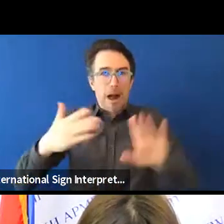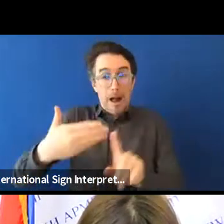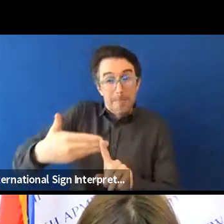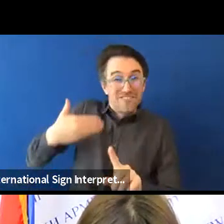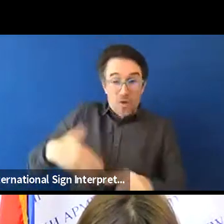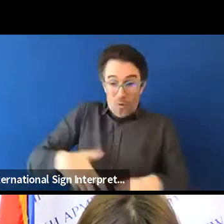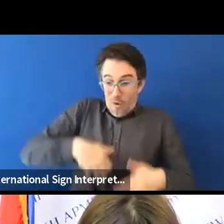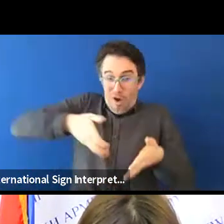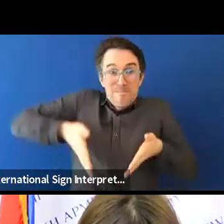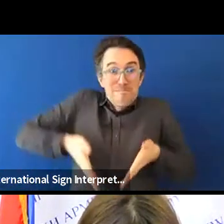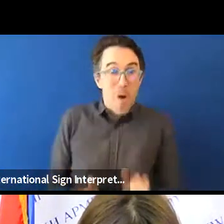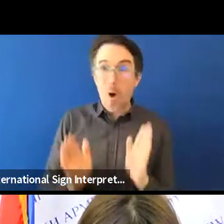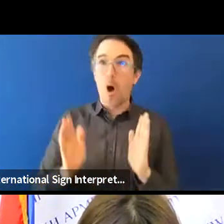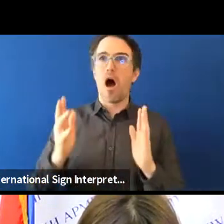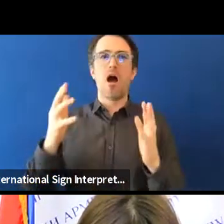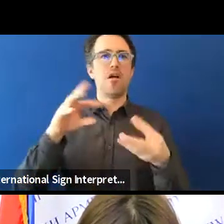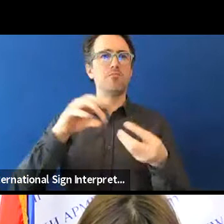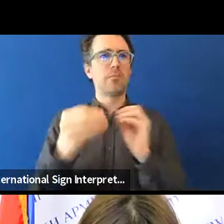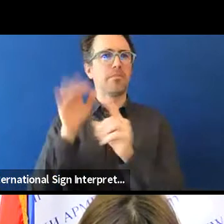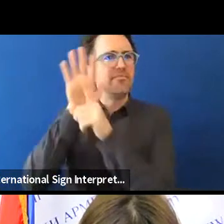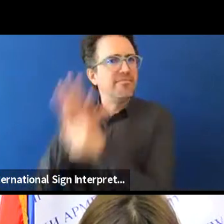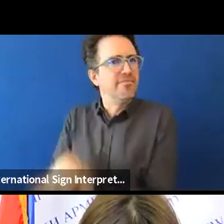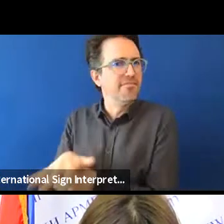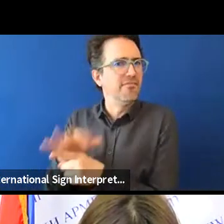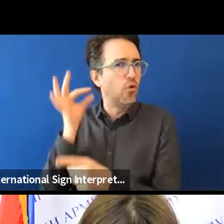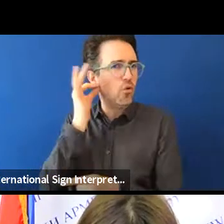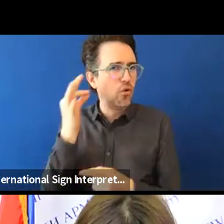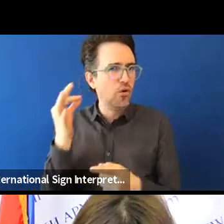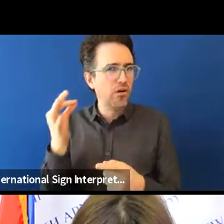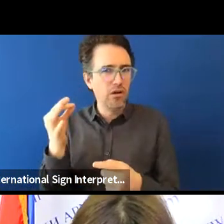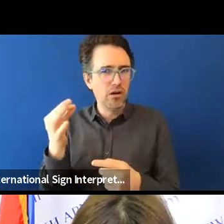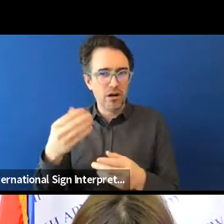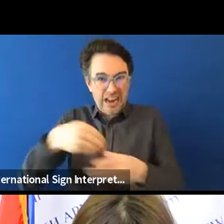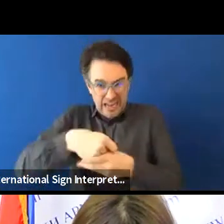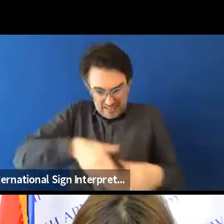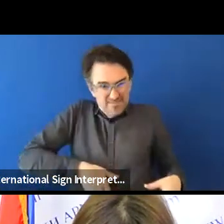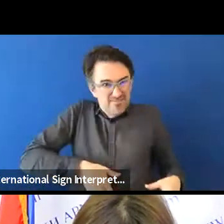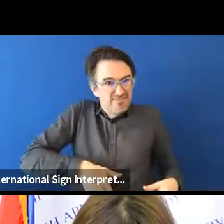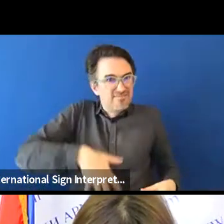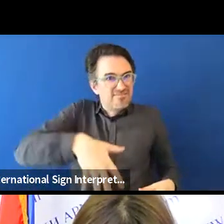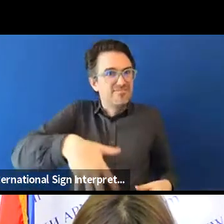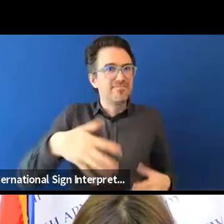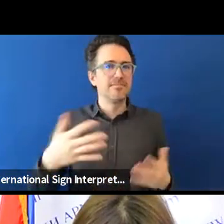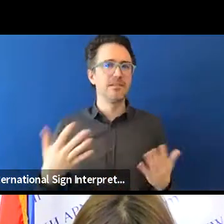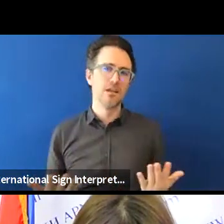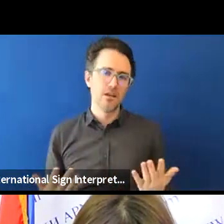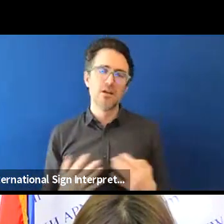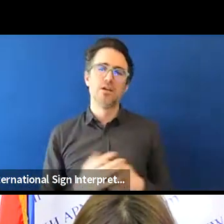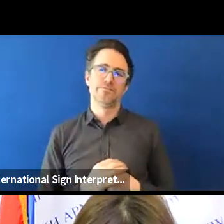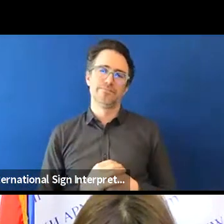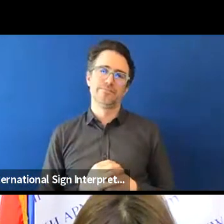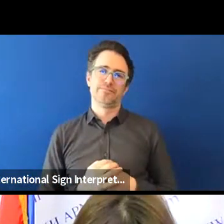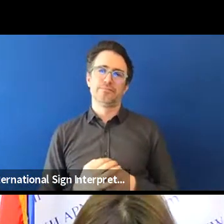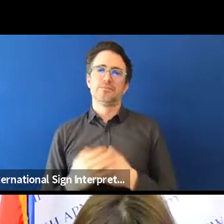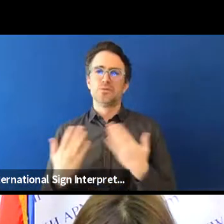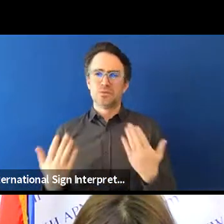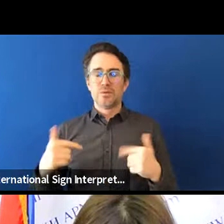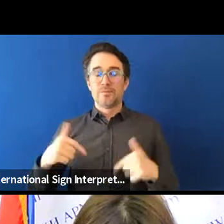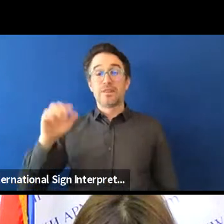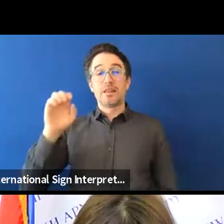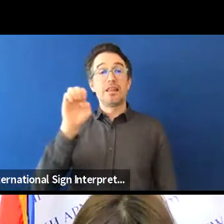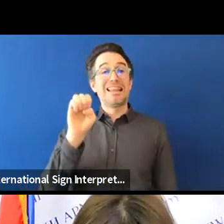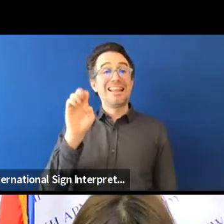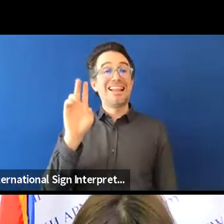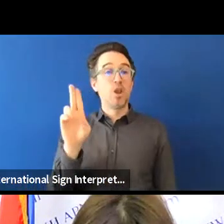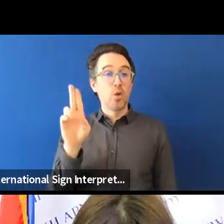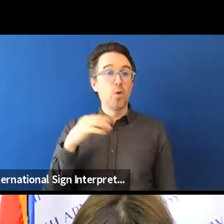to counteract this influence that the EU is strongly advocating for a gender transformative approach